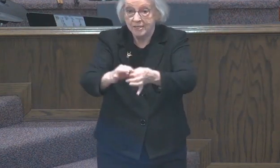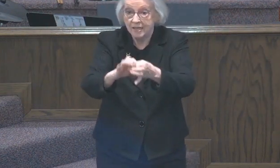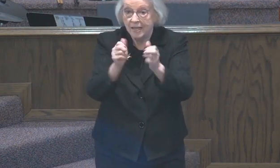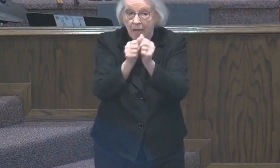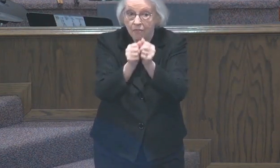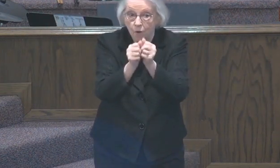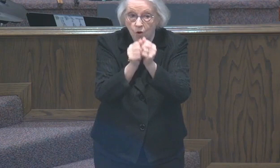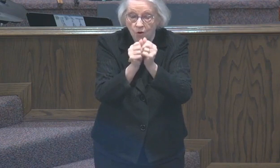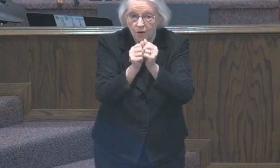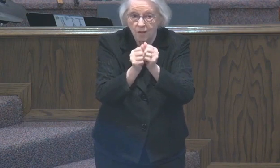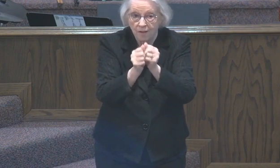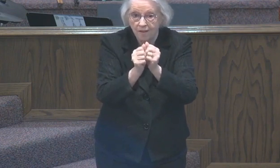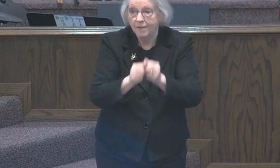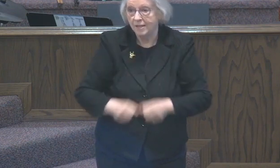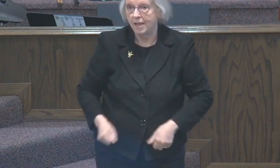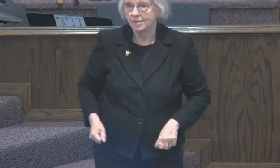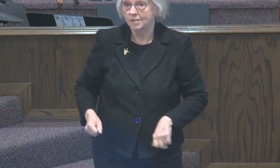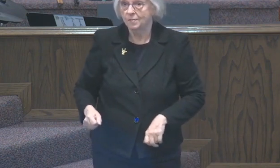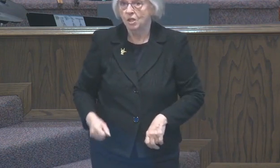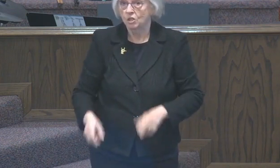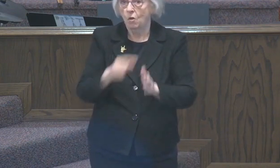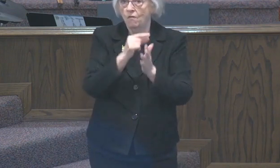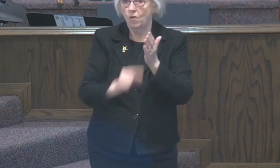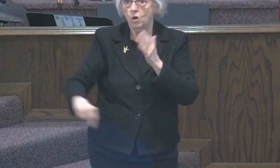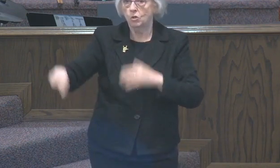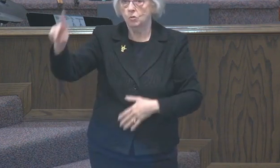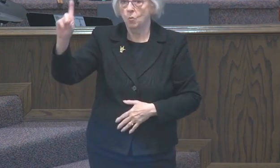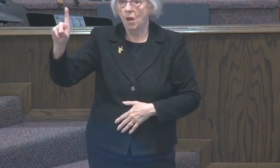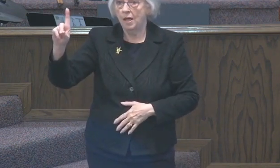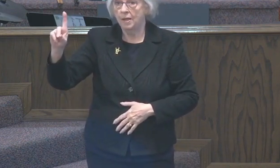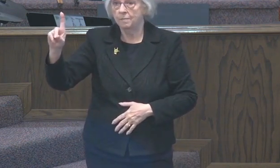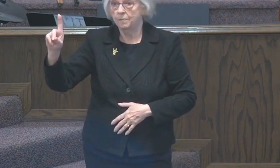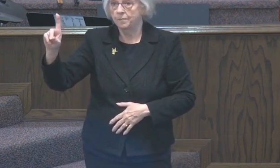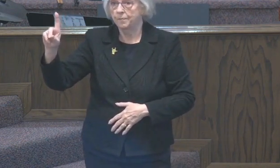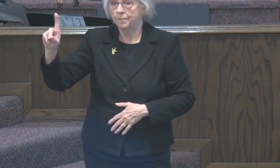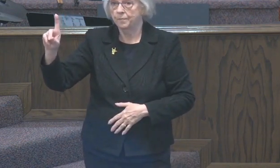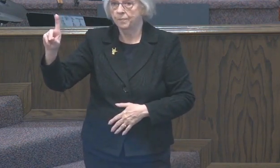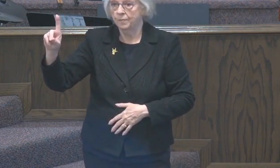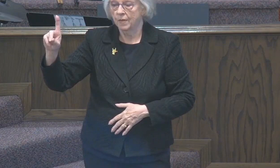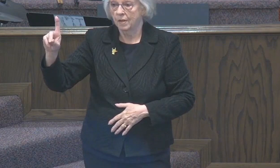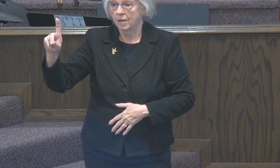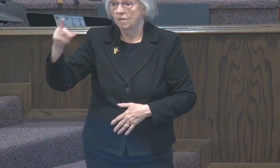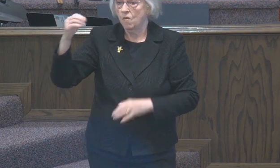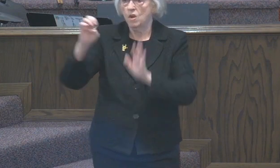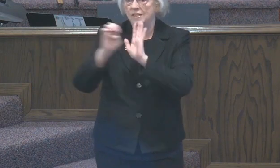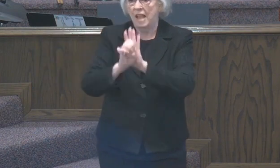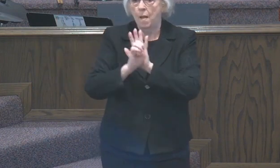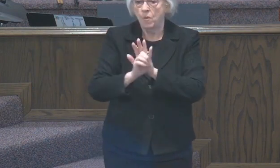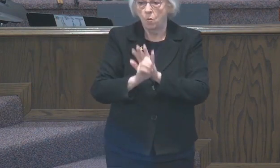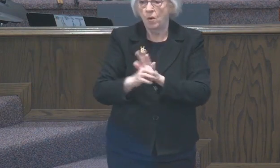Verse 1 in chapter 7 says what to us? Judge not, lest you be judged.